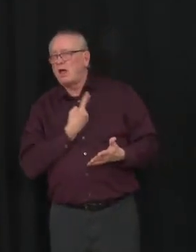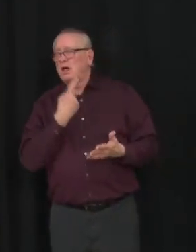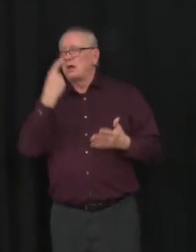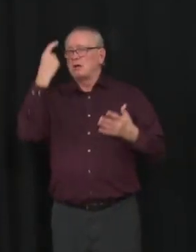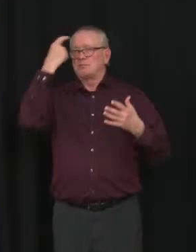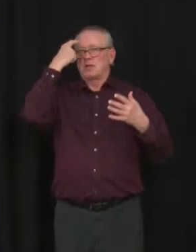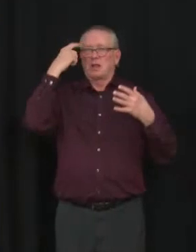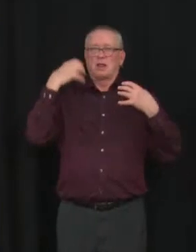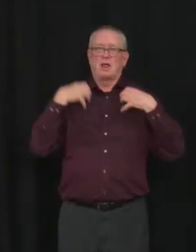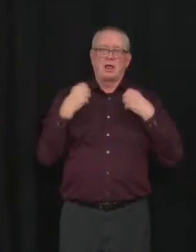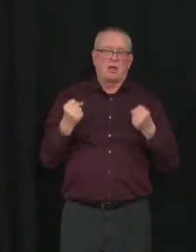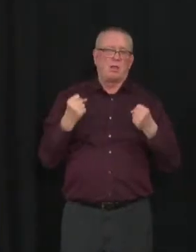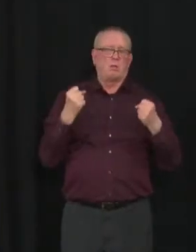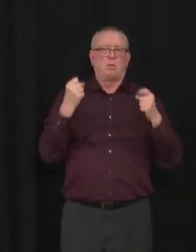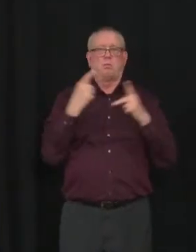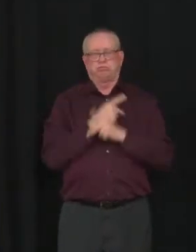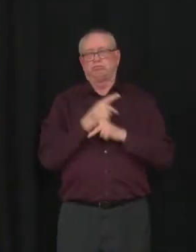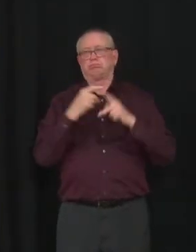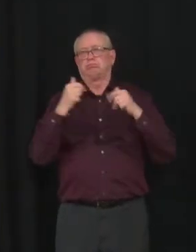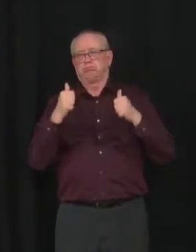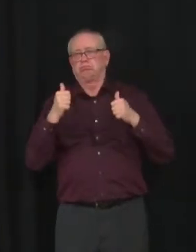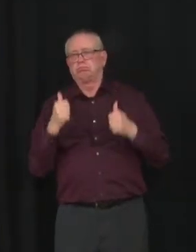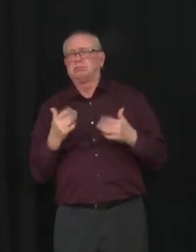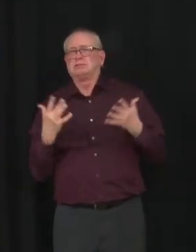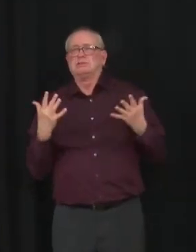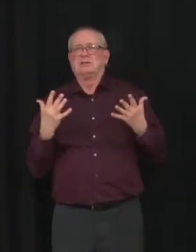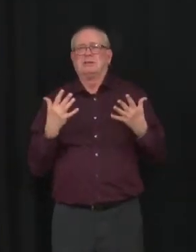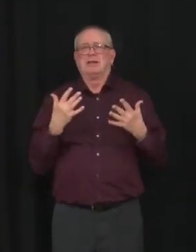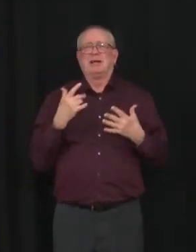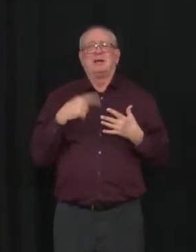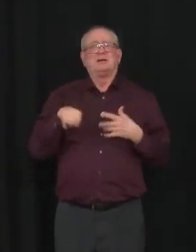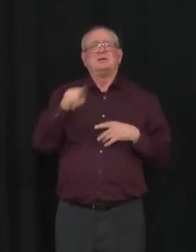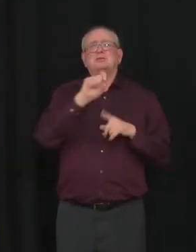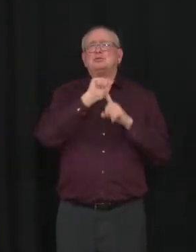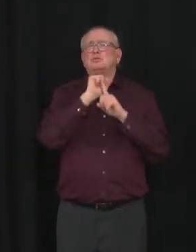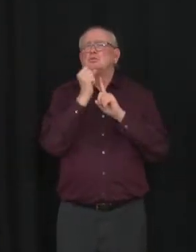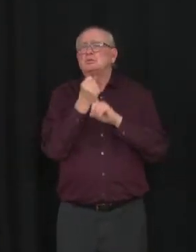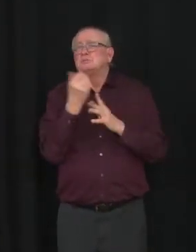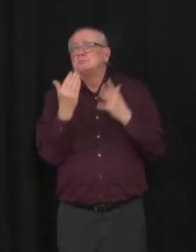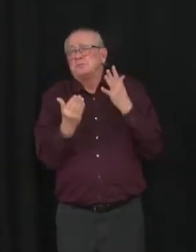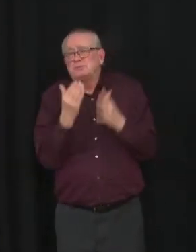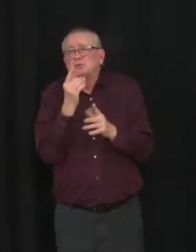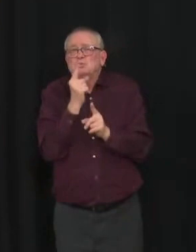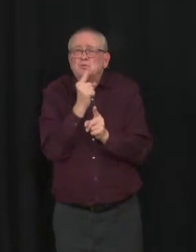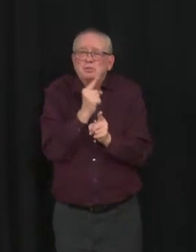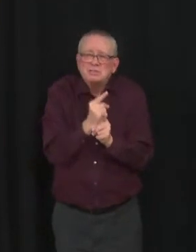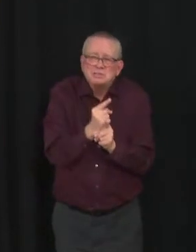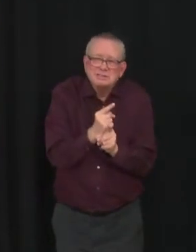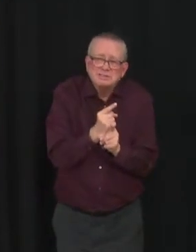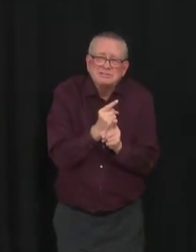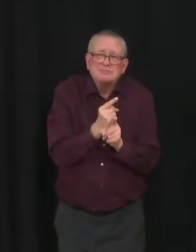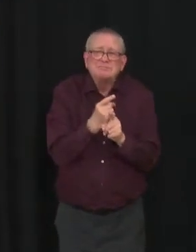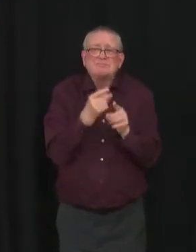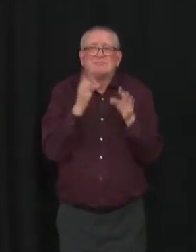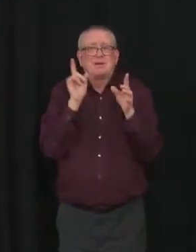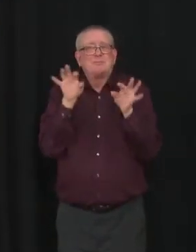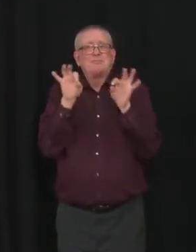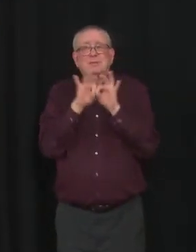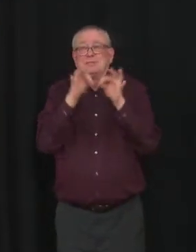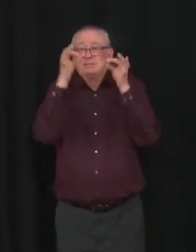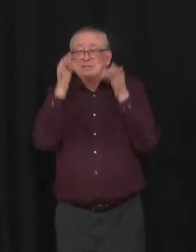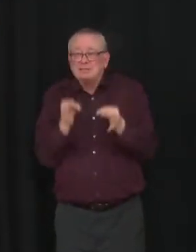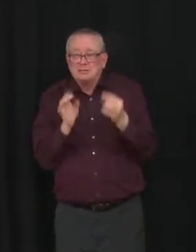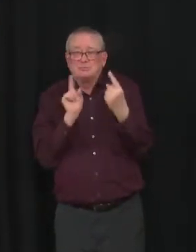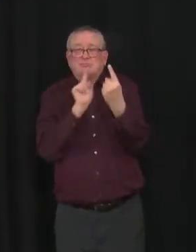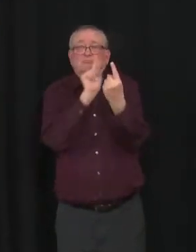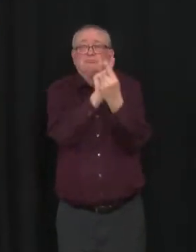be circumstances where that is the right thing to do, is to meet in person with people. At the same time, Omicron